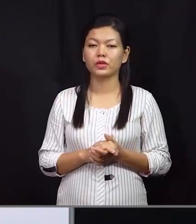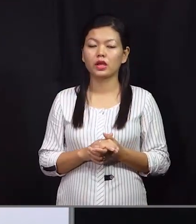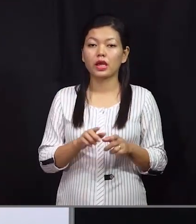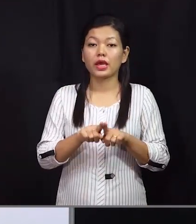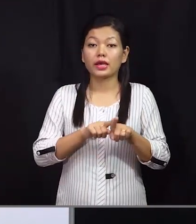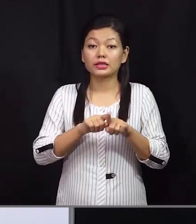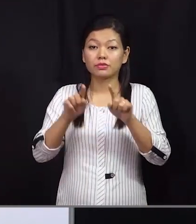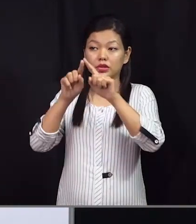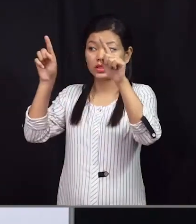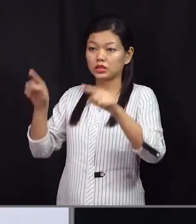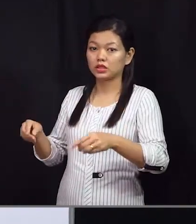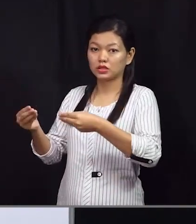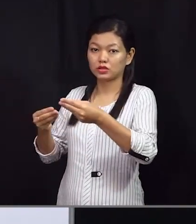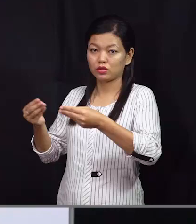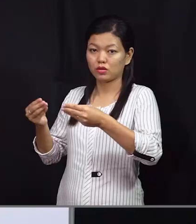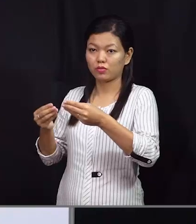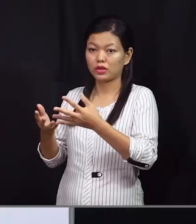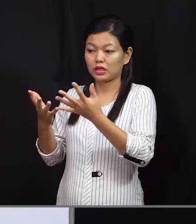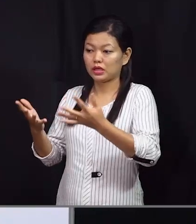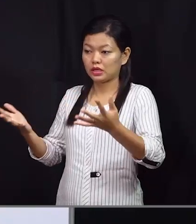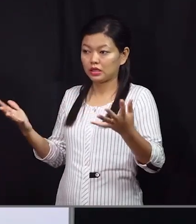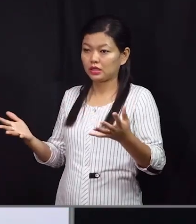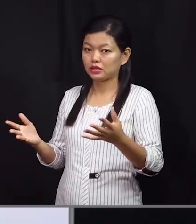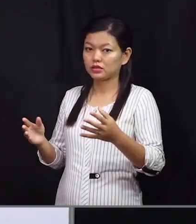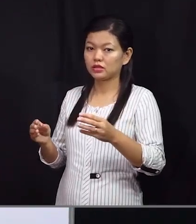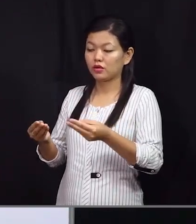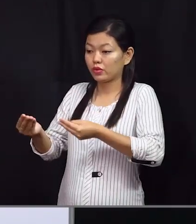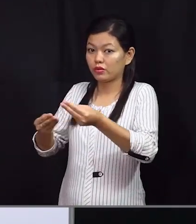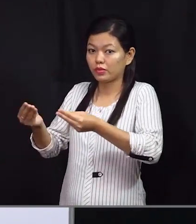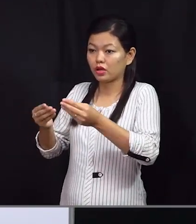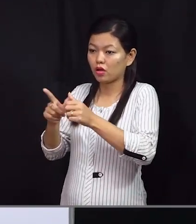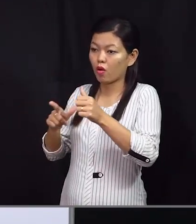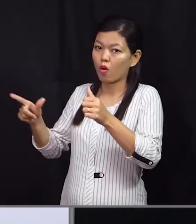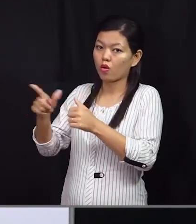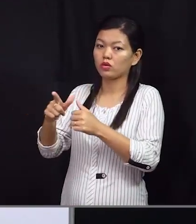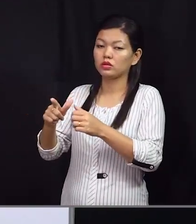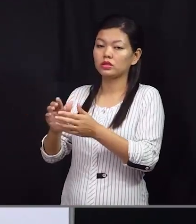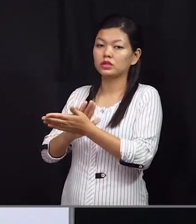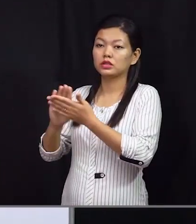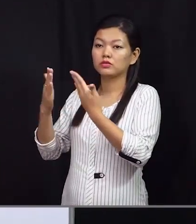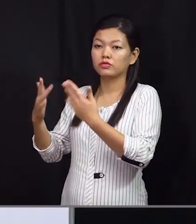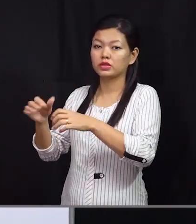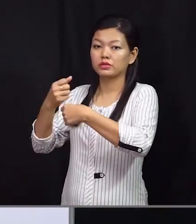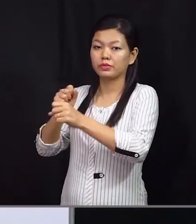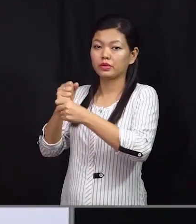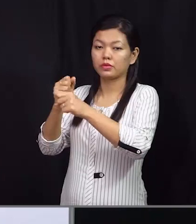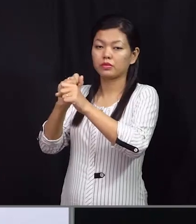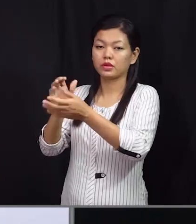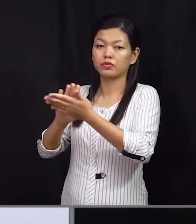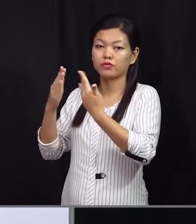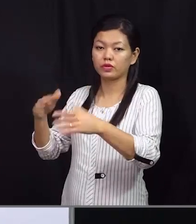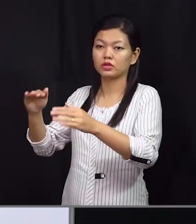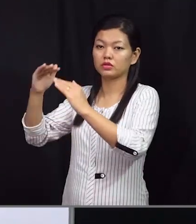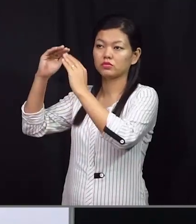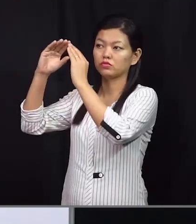finished goods, isn't it? But once those finished goods were just a raw material, yes or no? So the work of a businessman is to